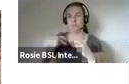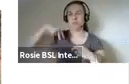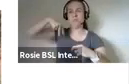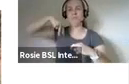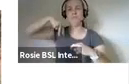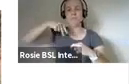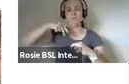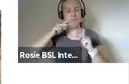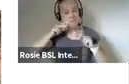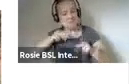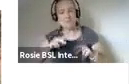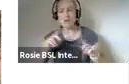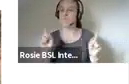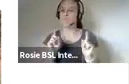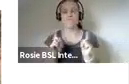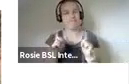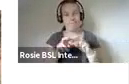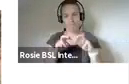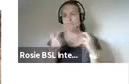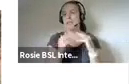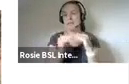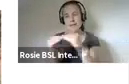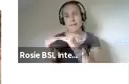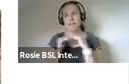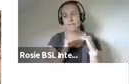in Swaziland.